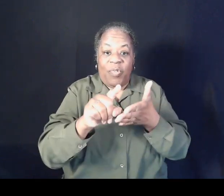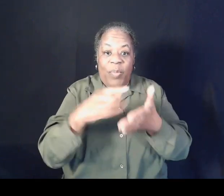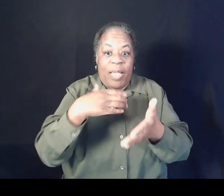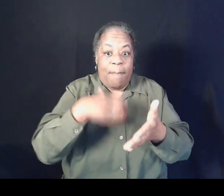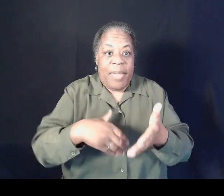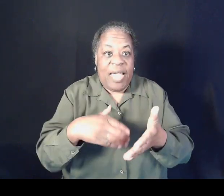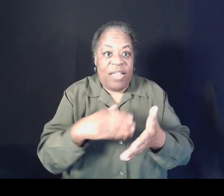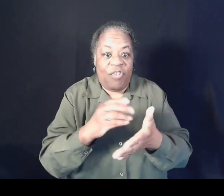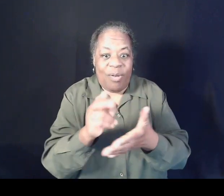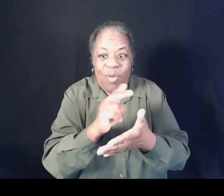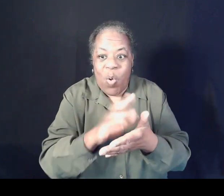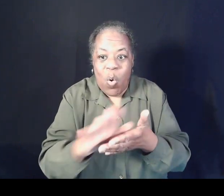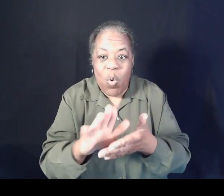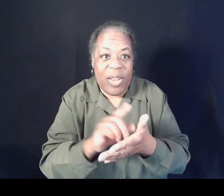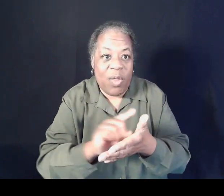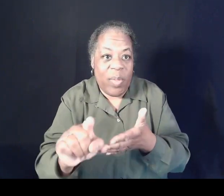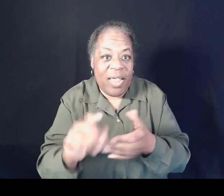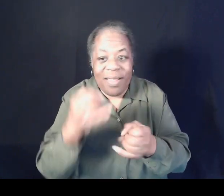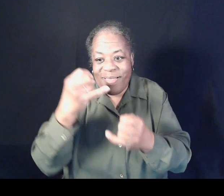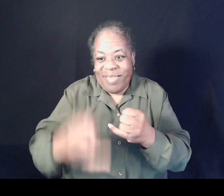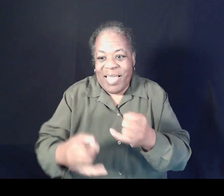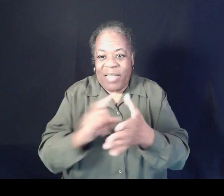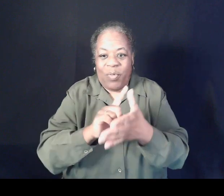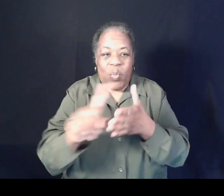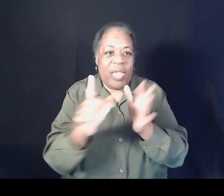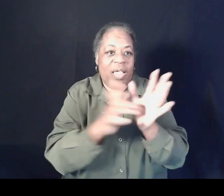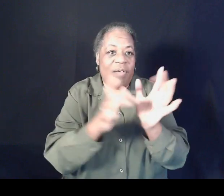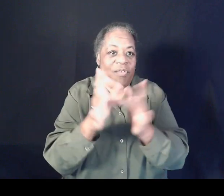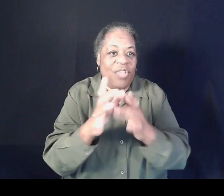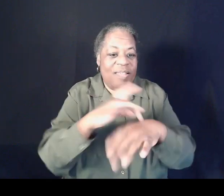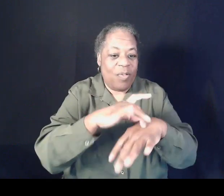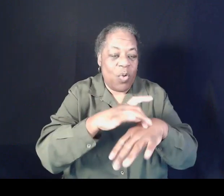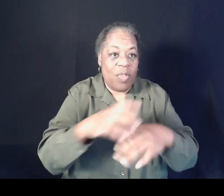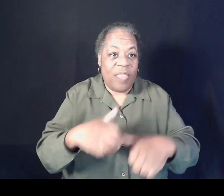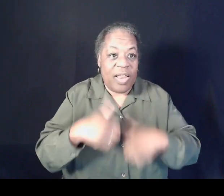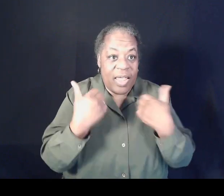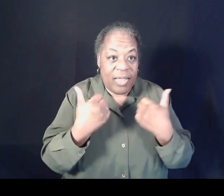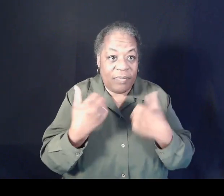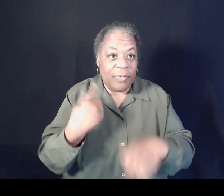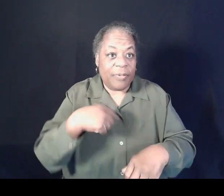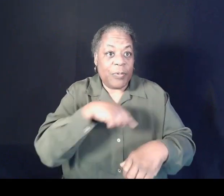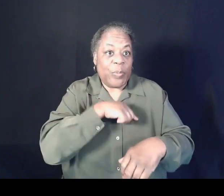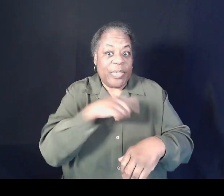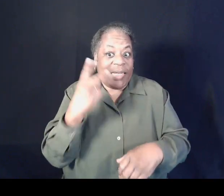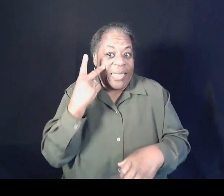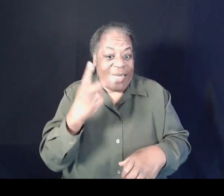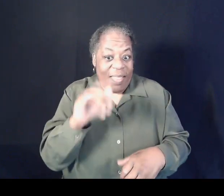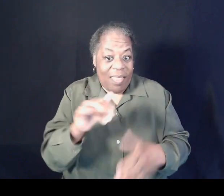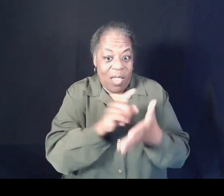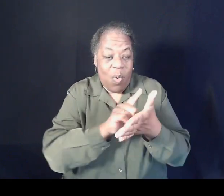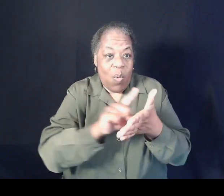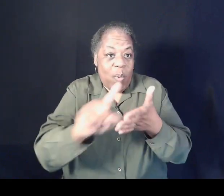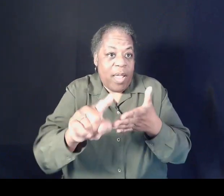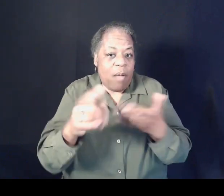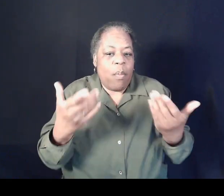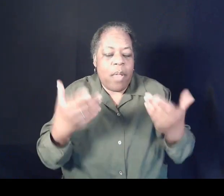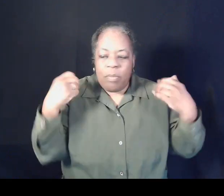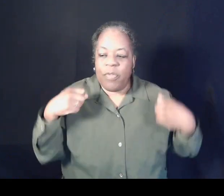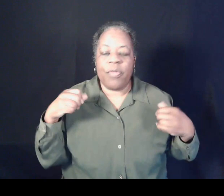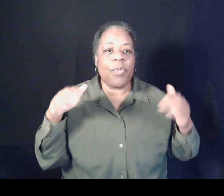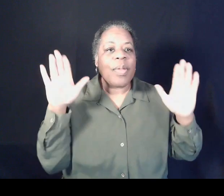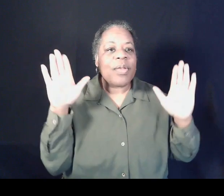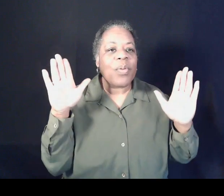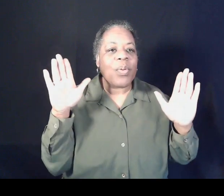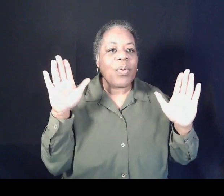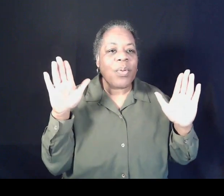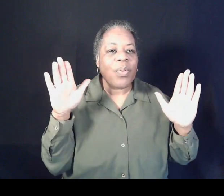this last week of Jesus' earthly life. And so for our purposes, we see it as a week of surrender. Now,